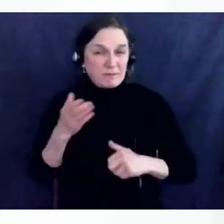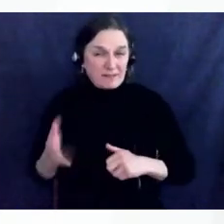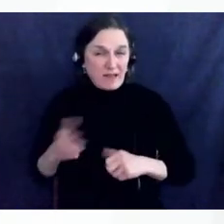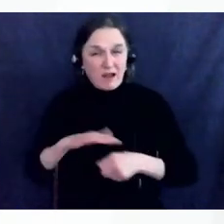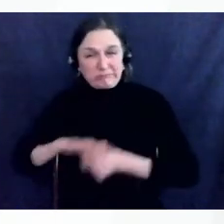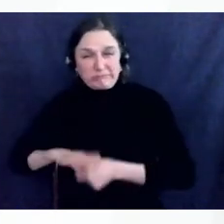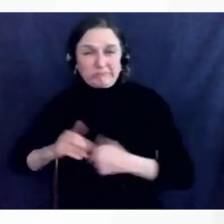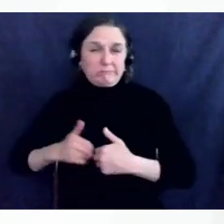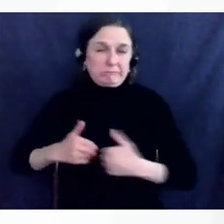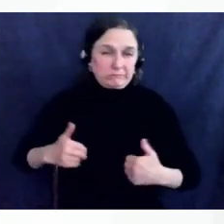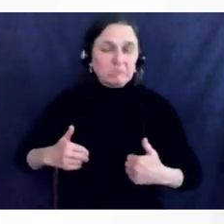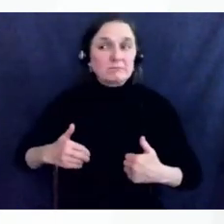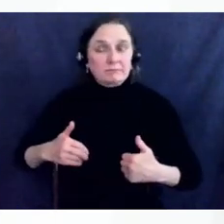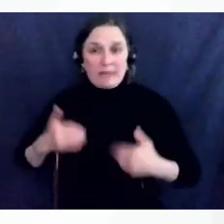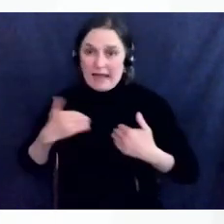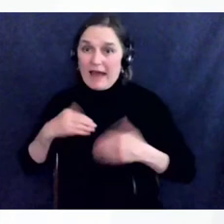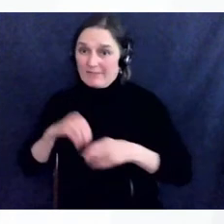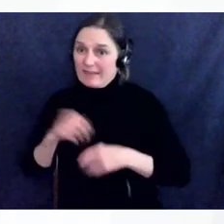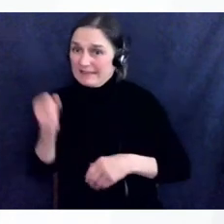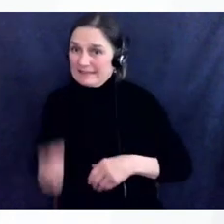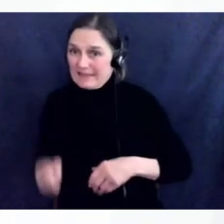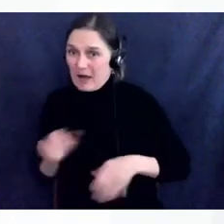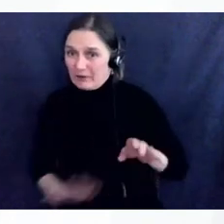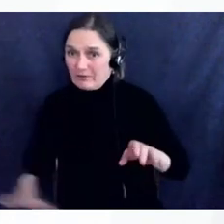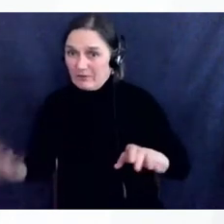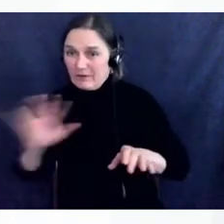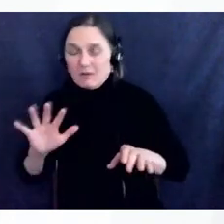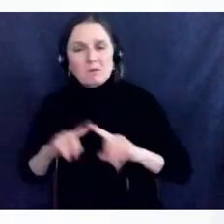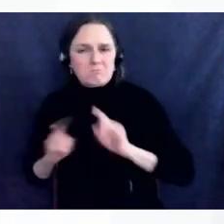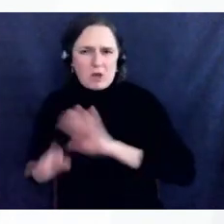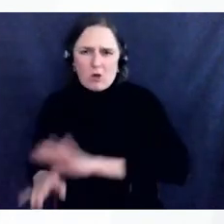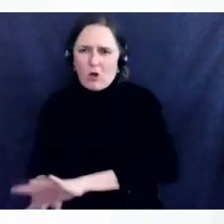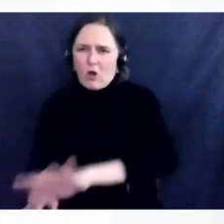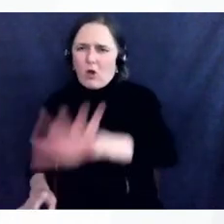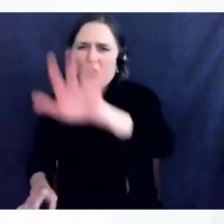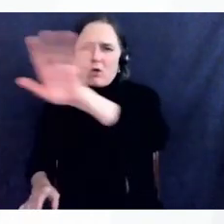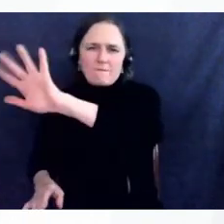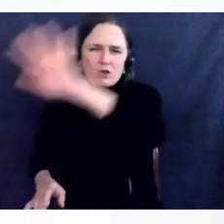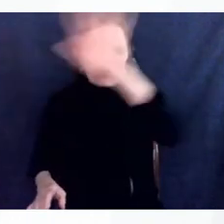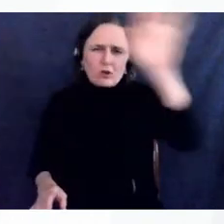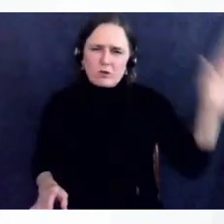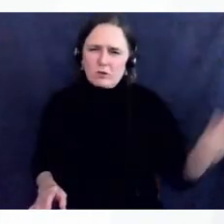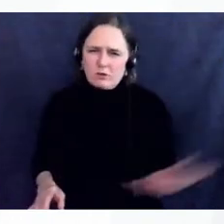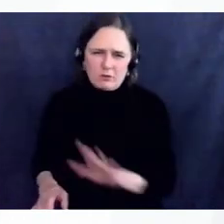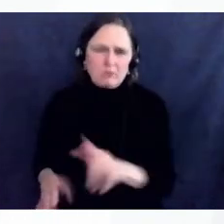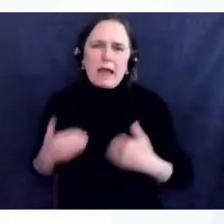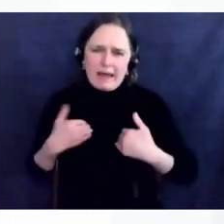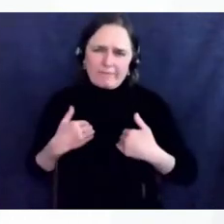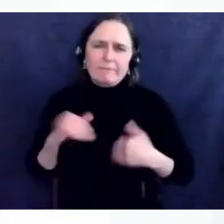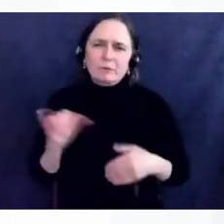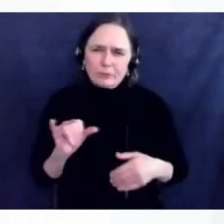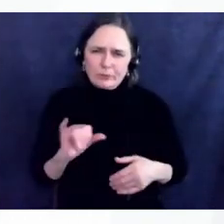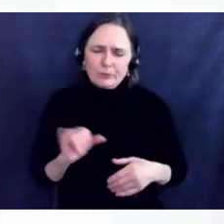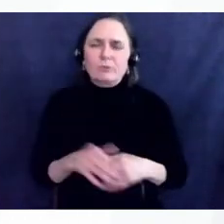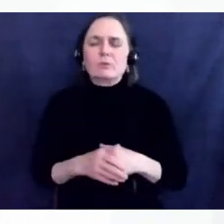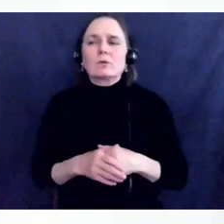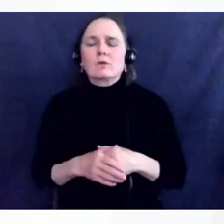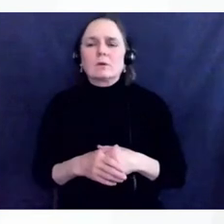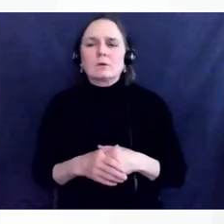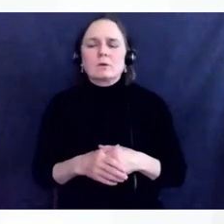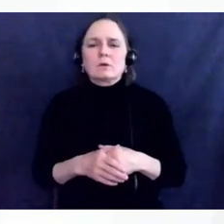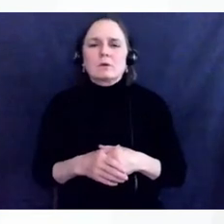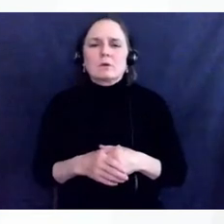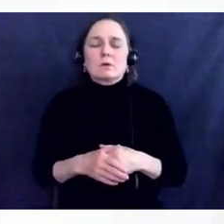overdue that we acknowledge the racist roots of the founding of this country, as has been further exposed by recent